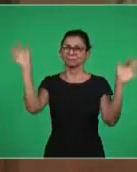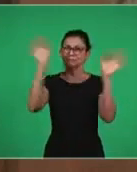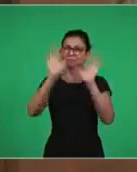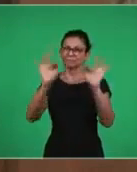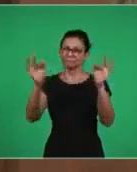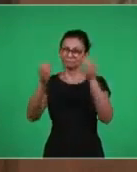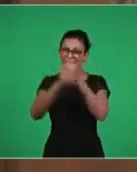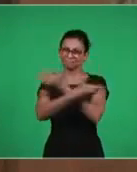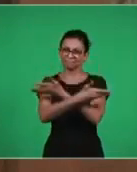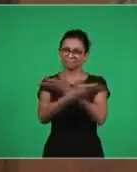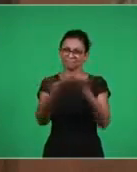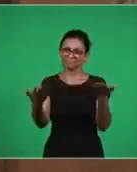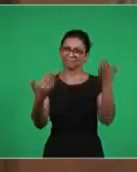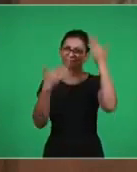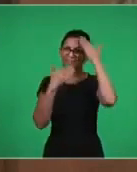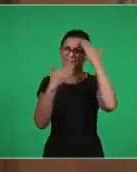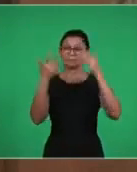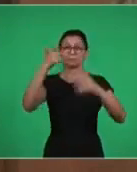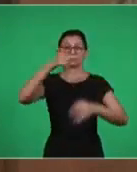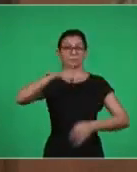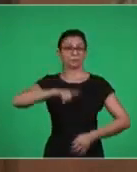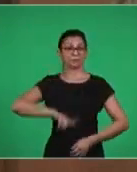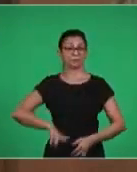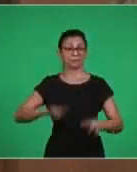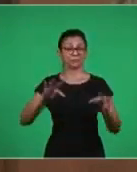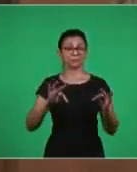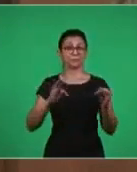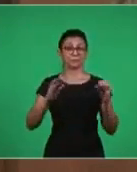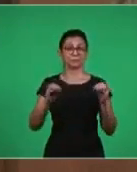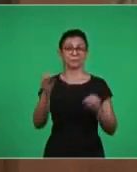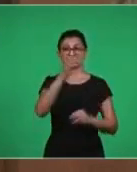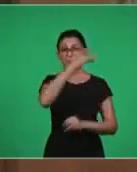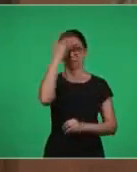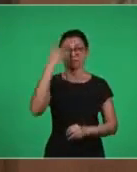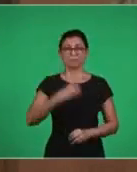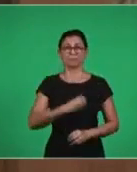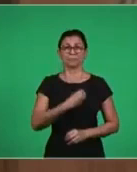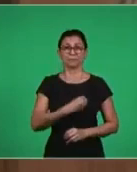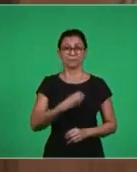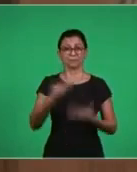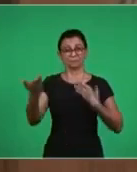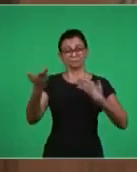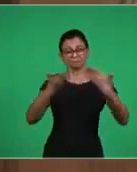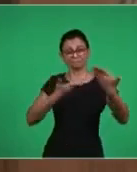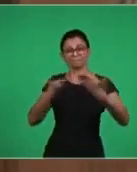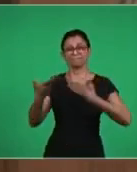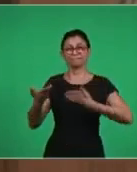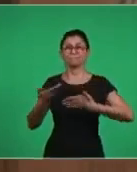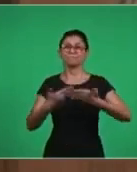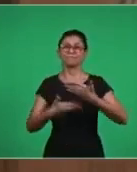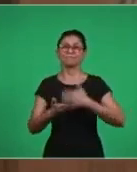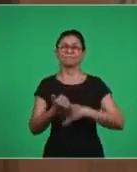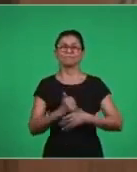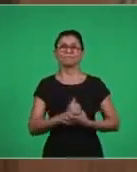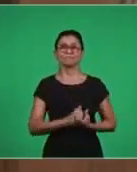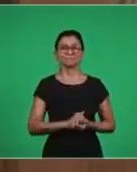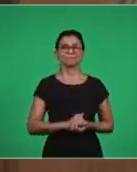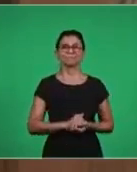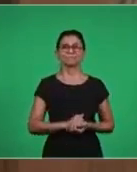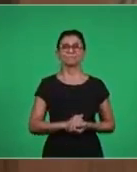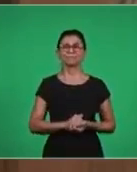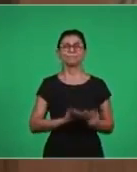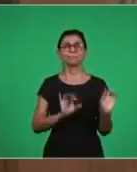I wish happiness, and I want to thank once again for all the ones who participated with us. I remember and